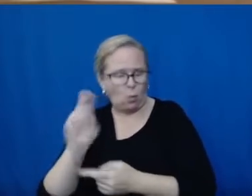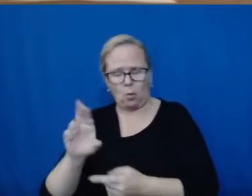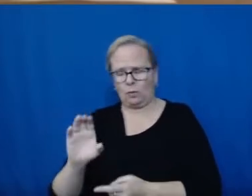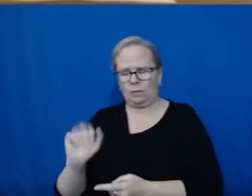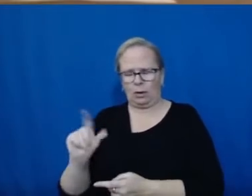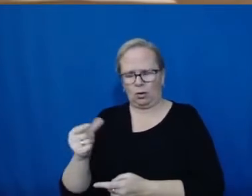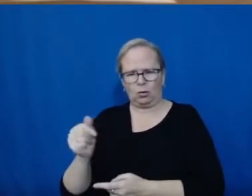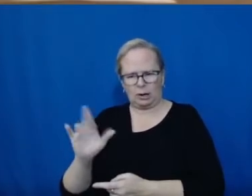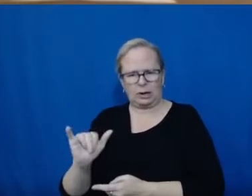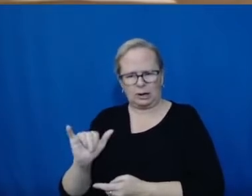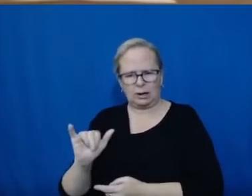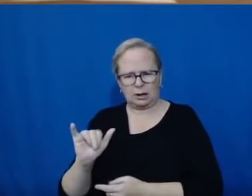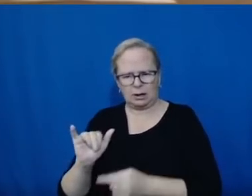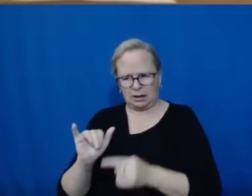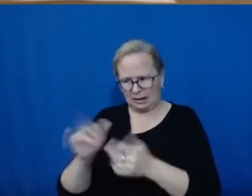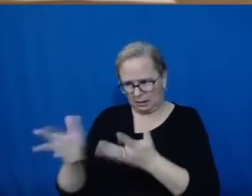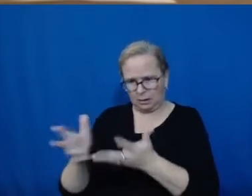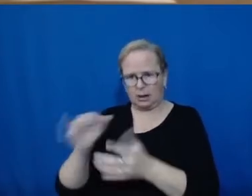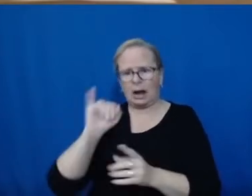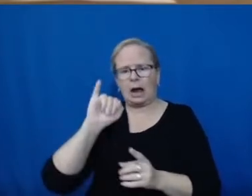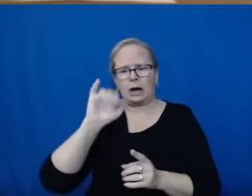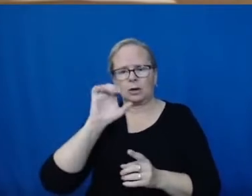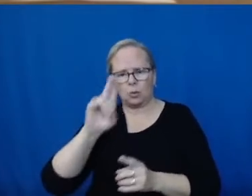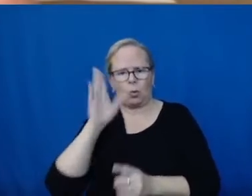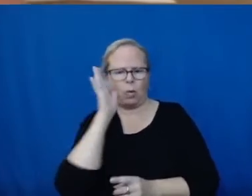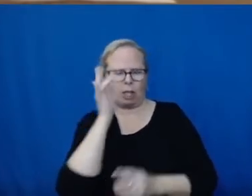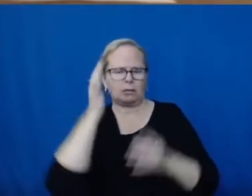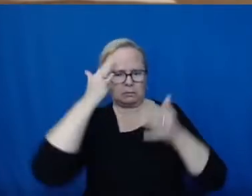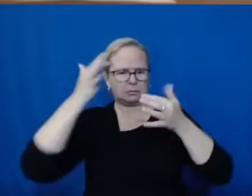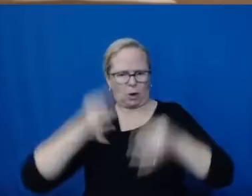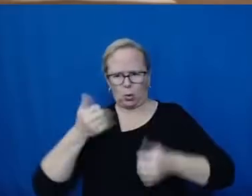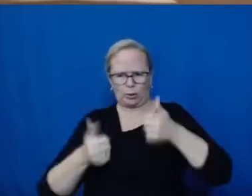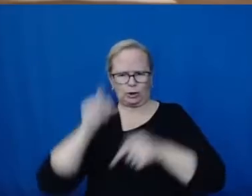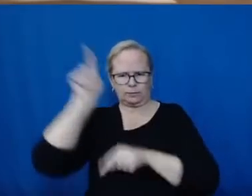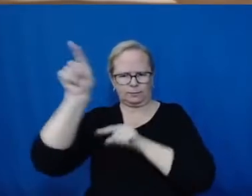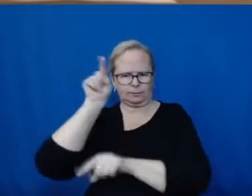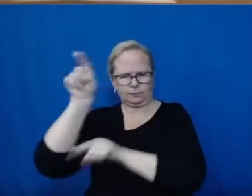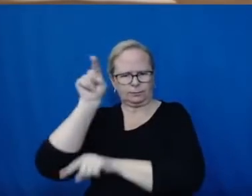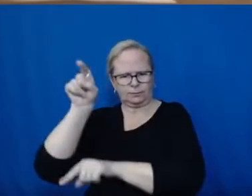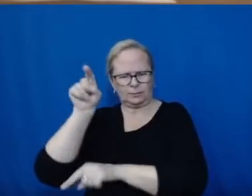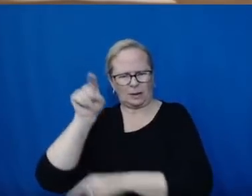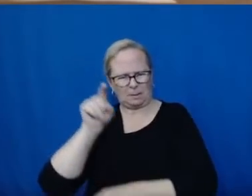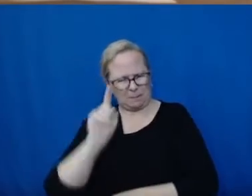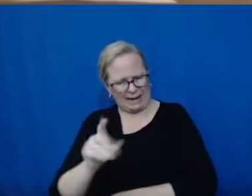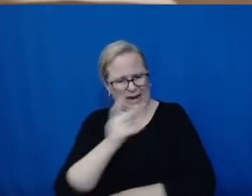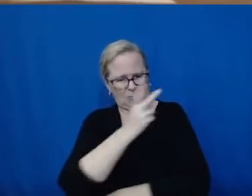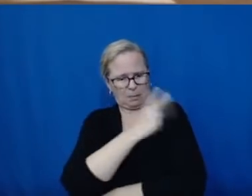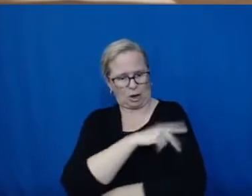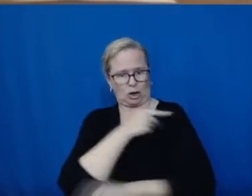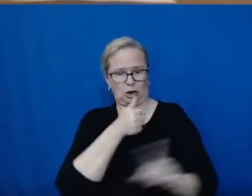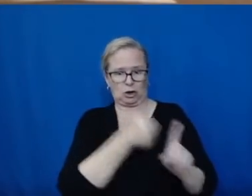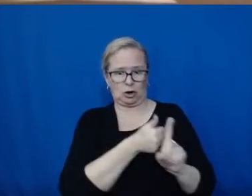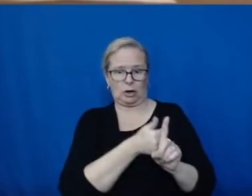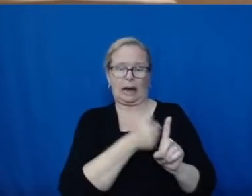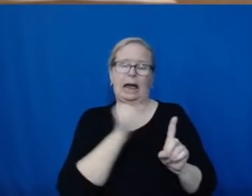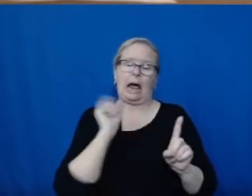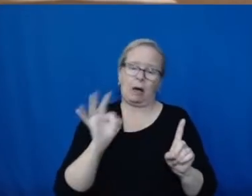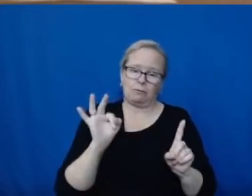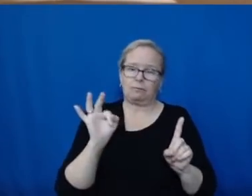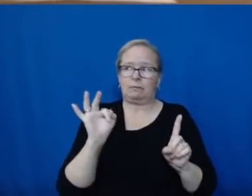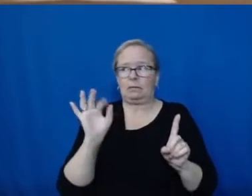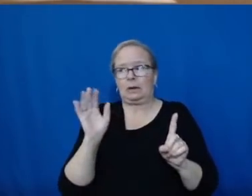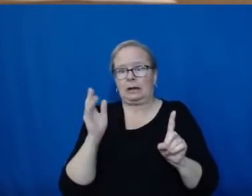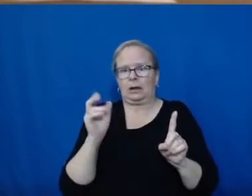and ventilator capacity. If a patient is lucky, quote unquote, enough to warrant immediate intubation, they are always accepted to a bigger